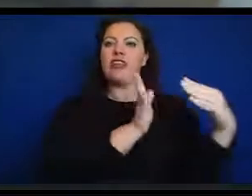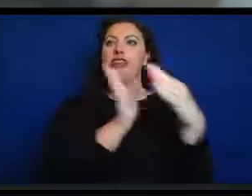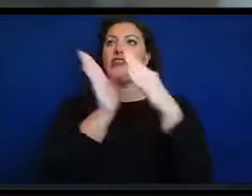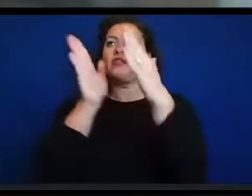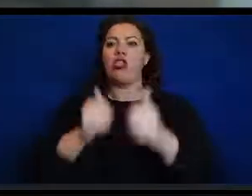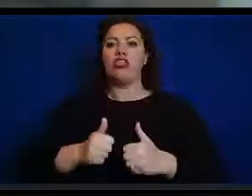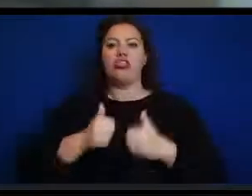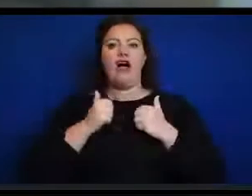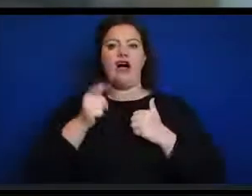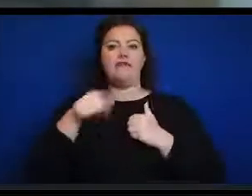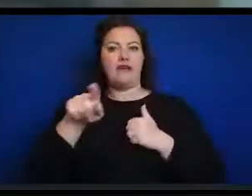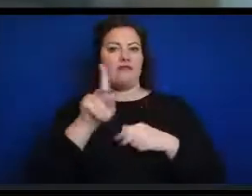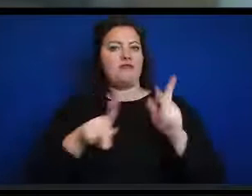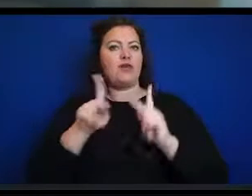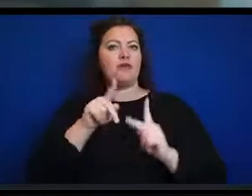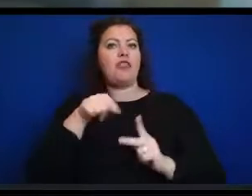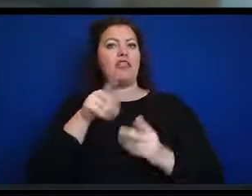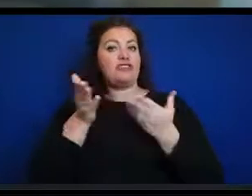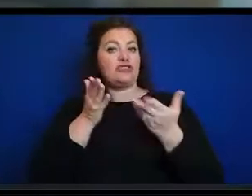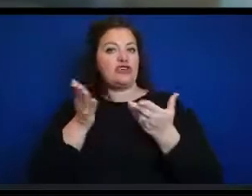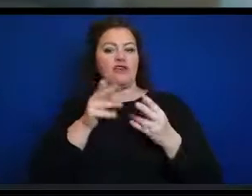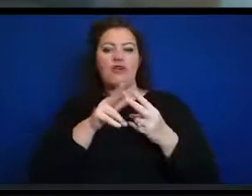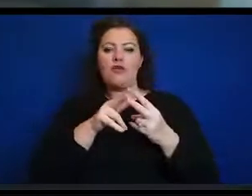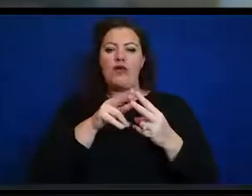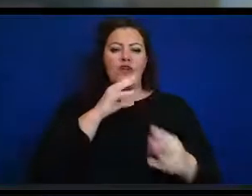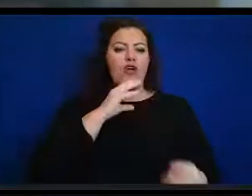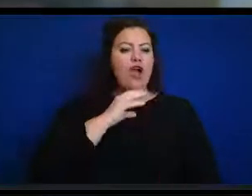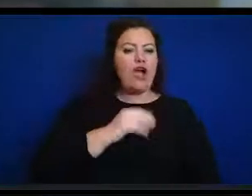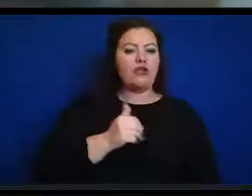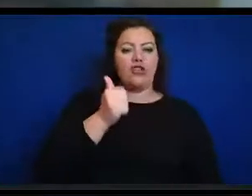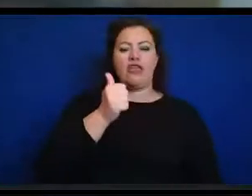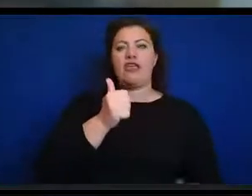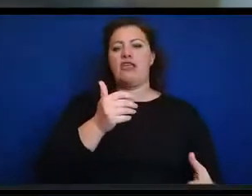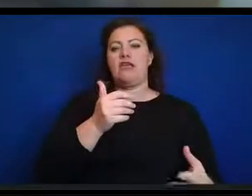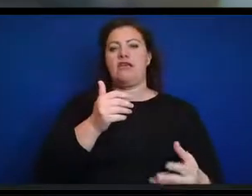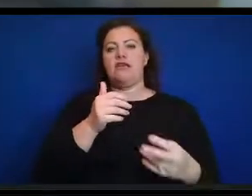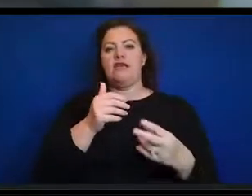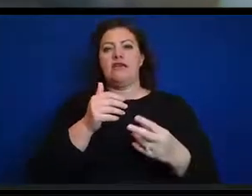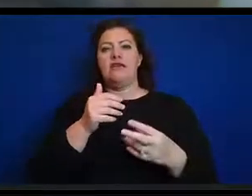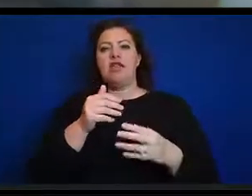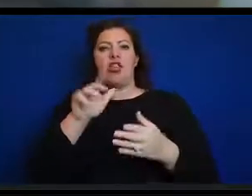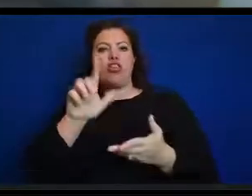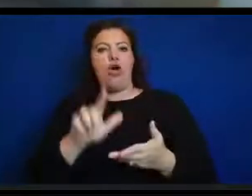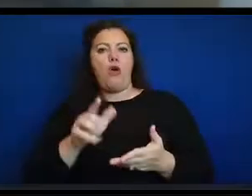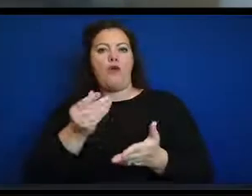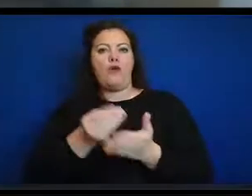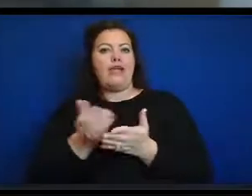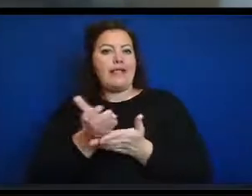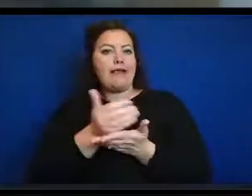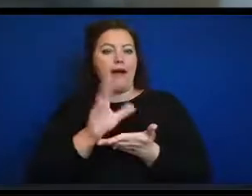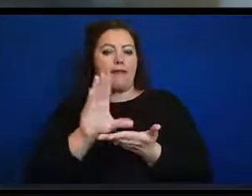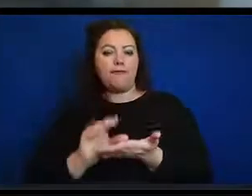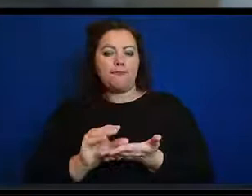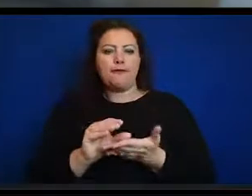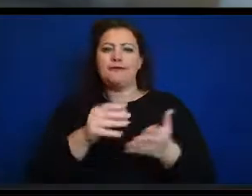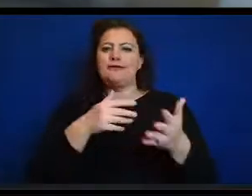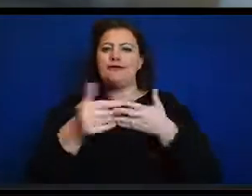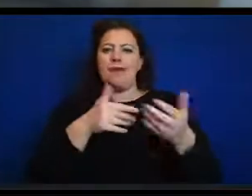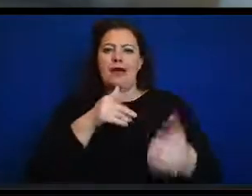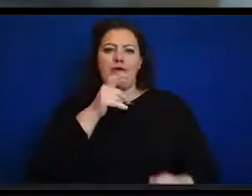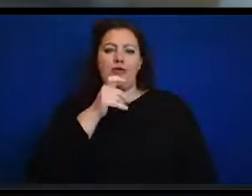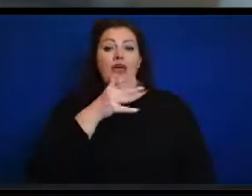lives of the people that they serve, whether it's elderly, whether it's low income, no matter who it is. And there are